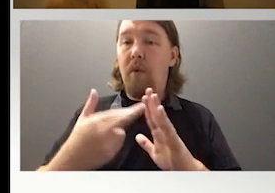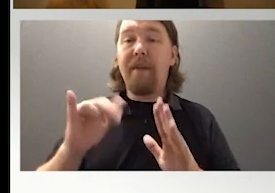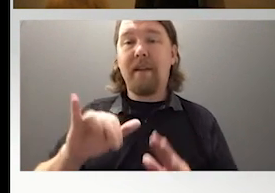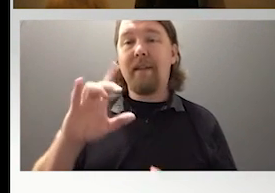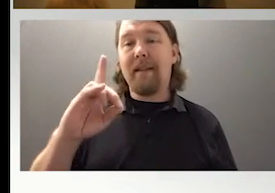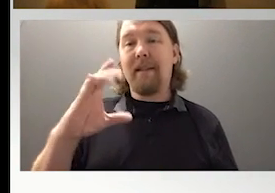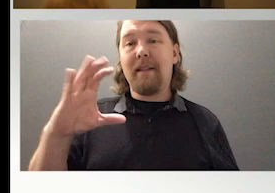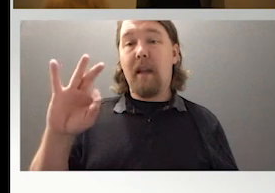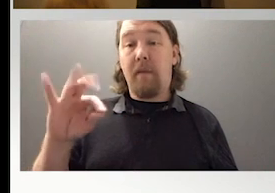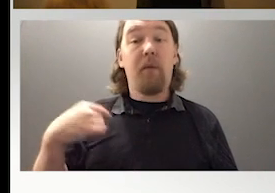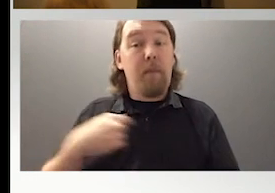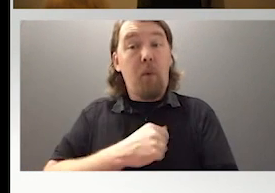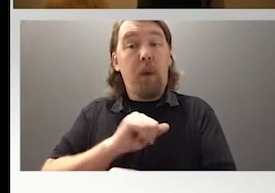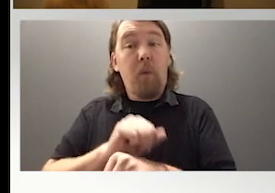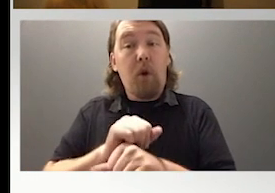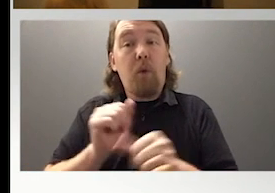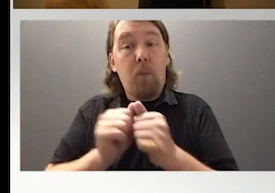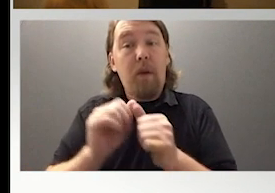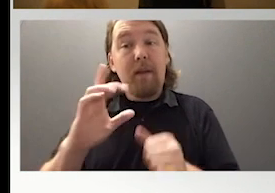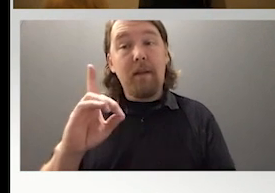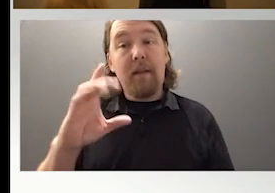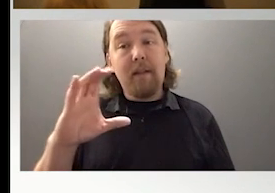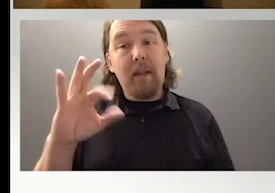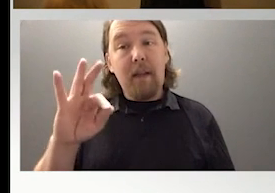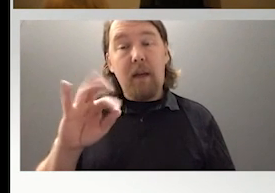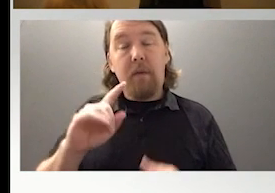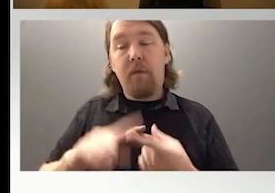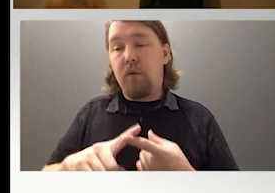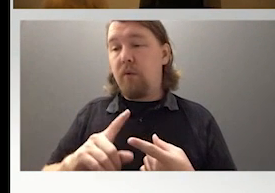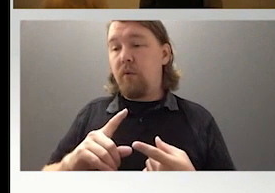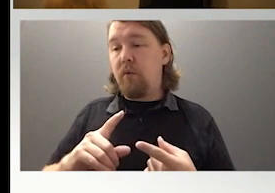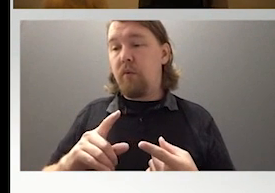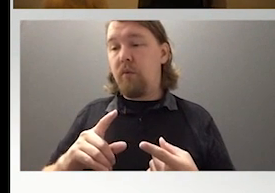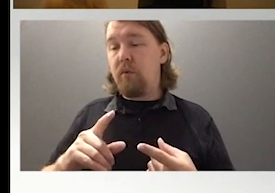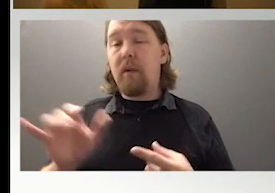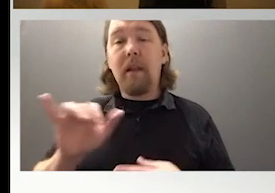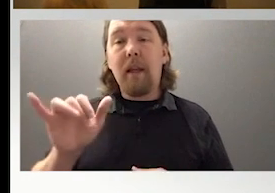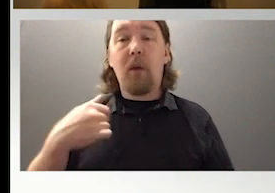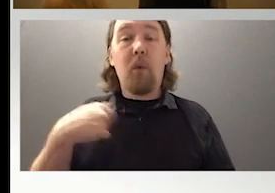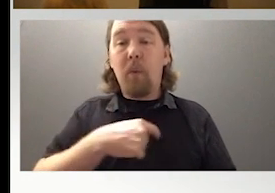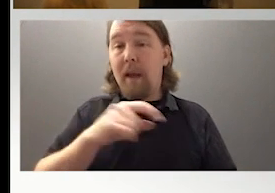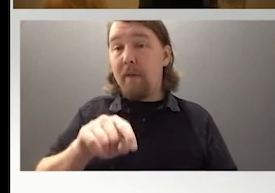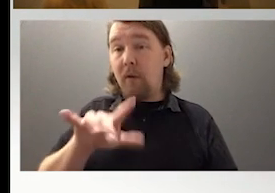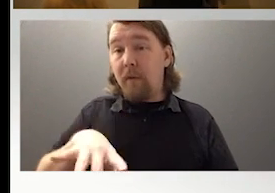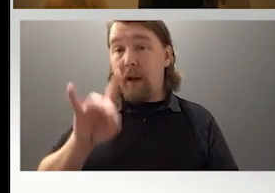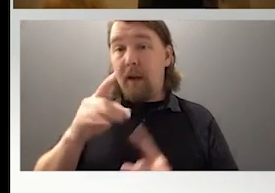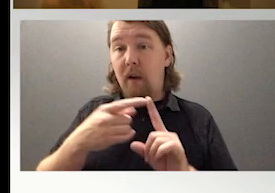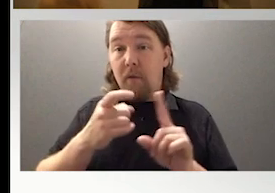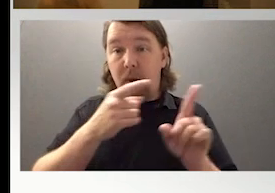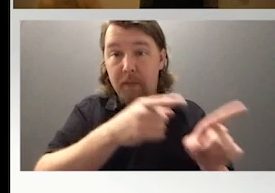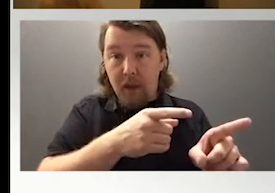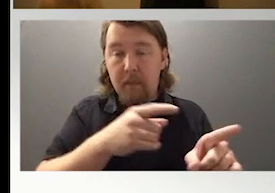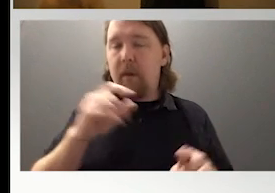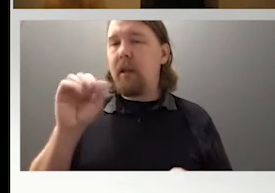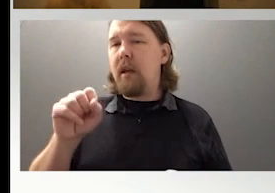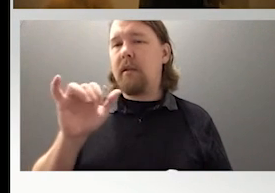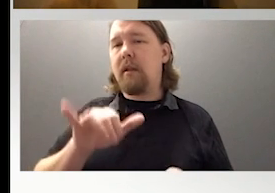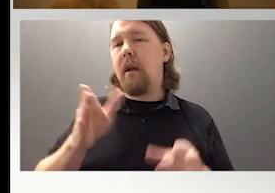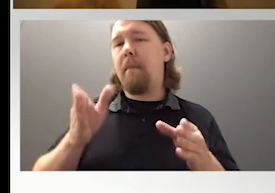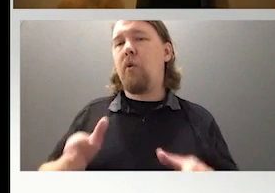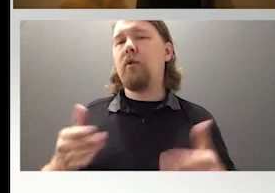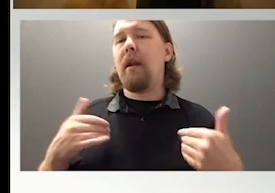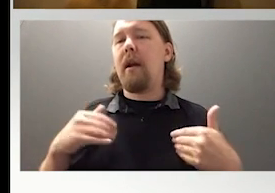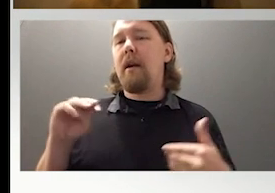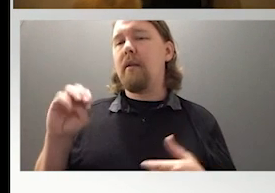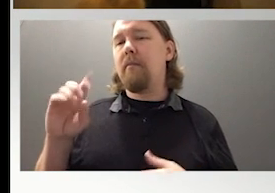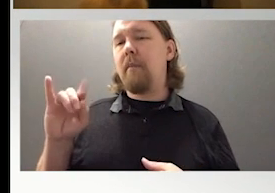to work hand in hand with them in order to be able to, like, we have to find out from them, yeah, the person already has